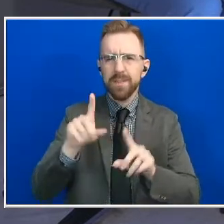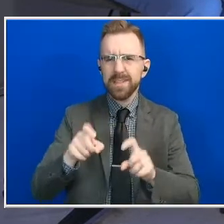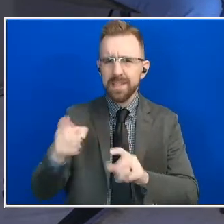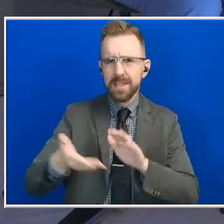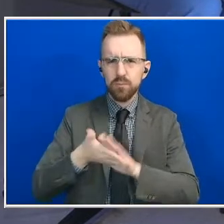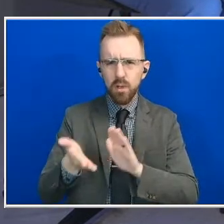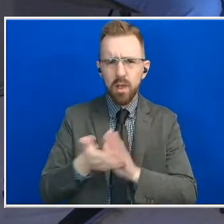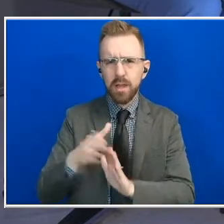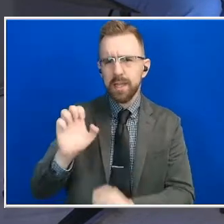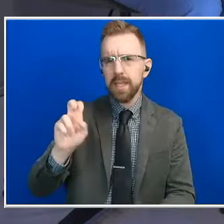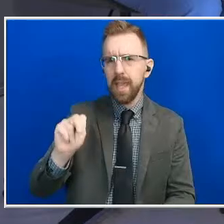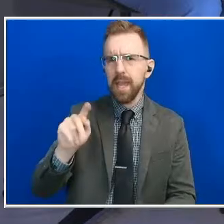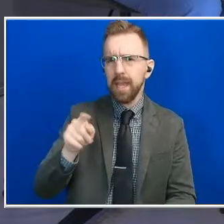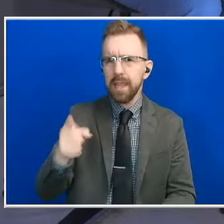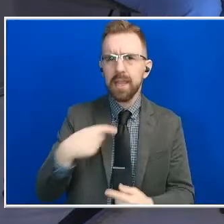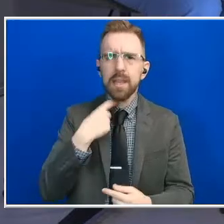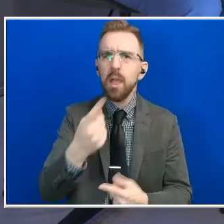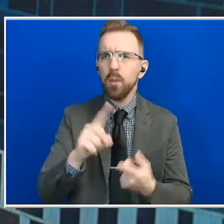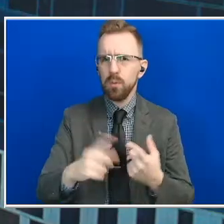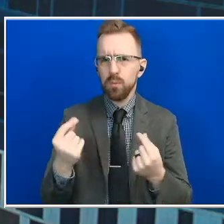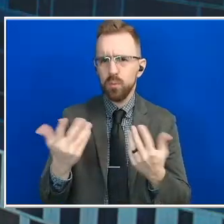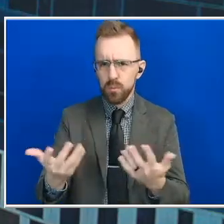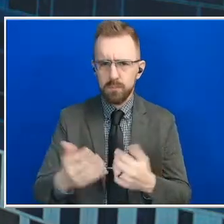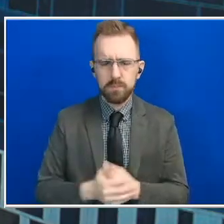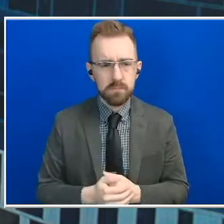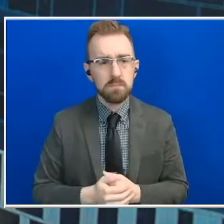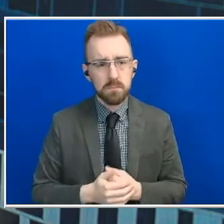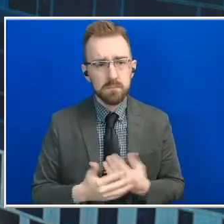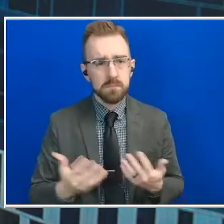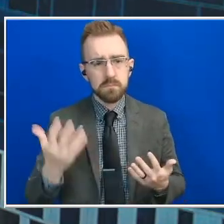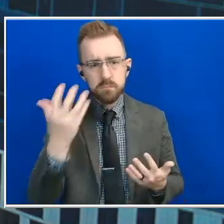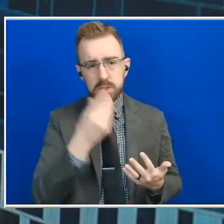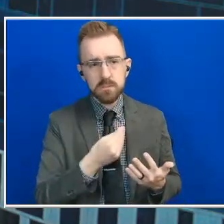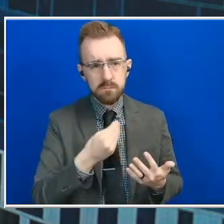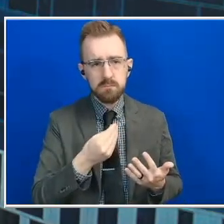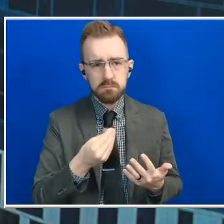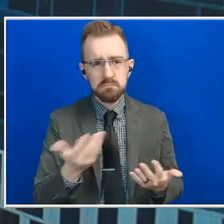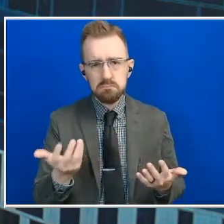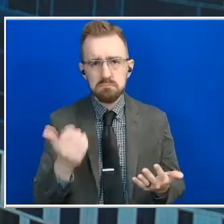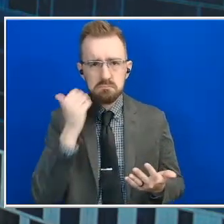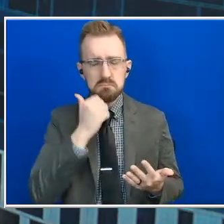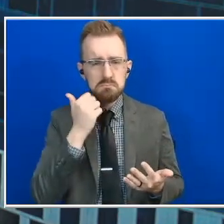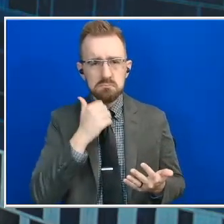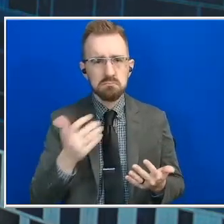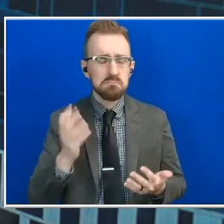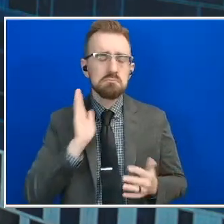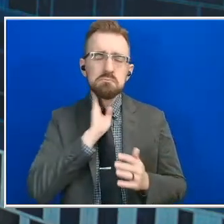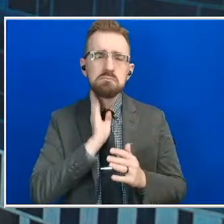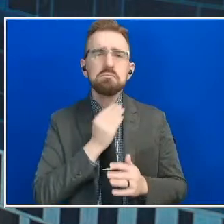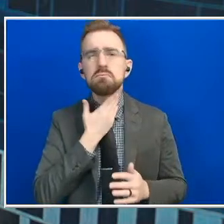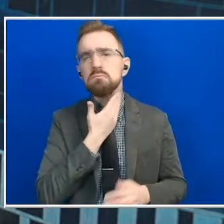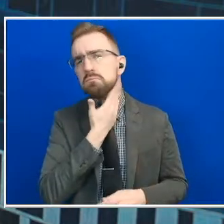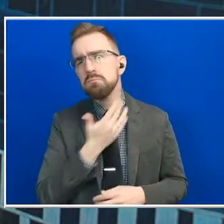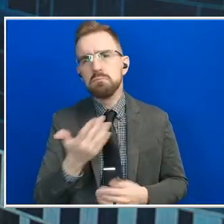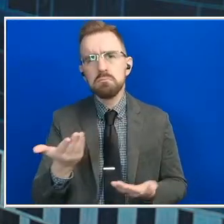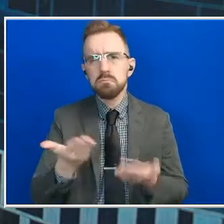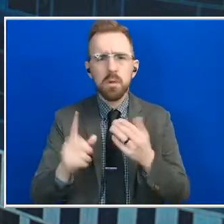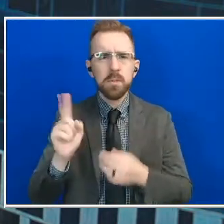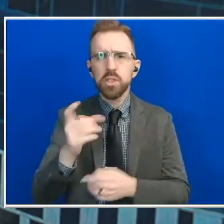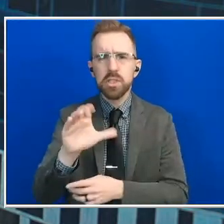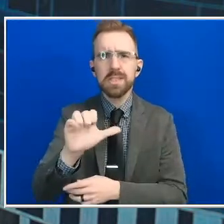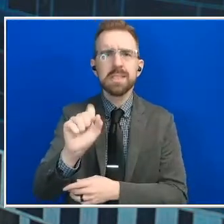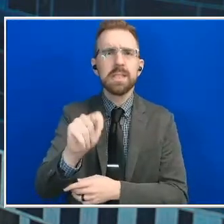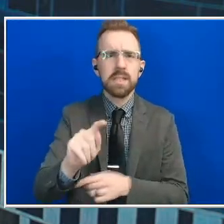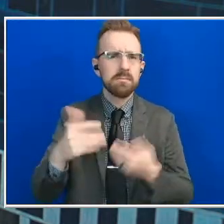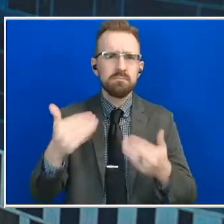tell you to do? It was pretty surface. He just kind of felt my neck and said, you know, it's probably just a little cyst. Let's just go in and take it